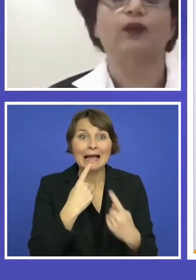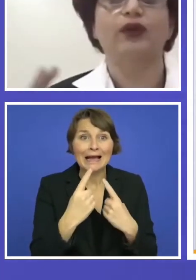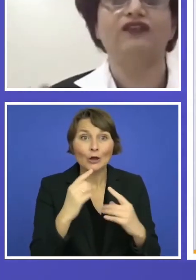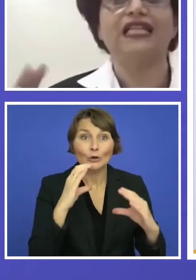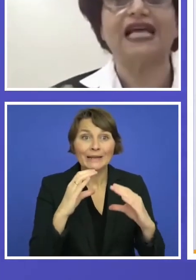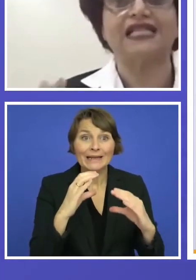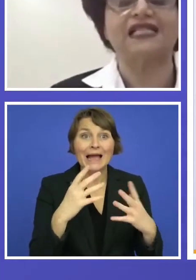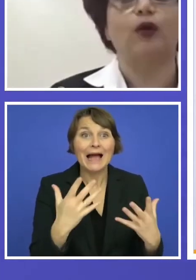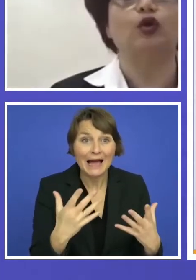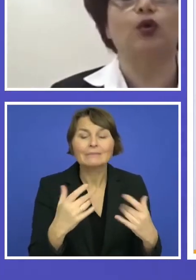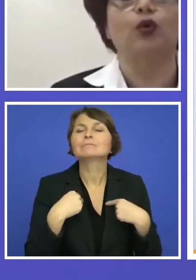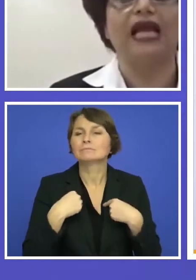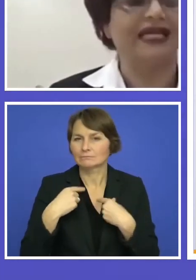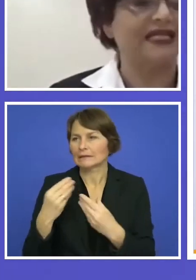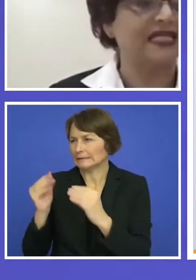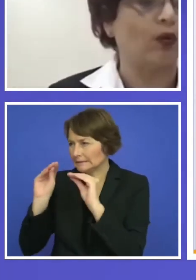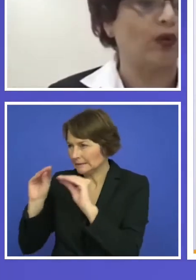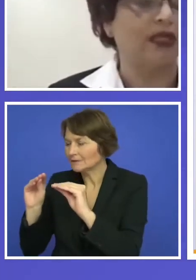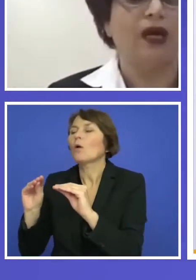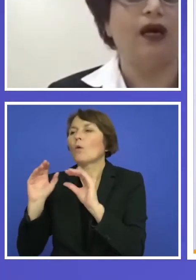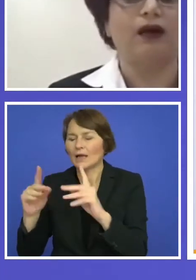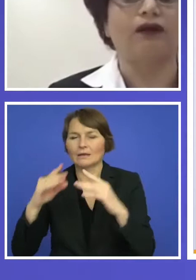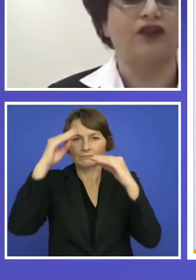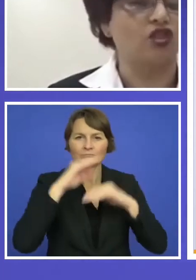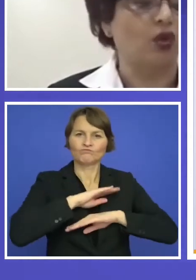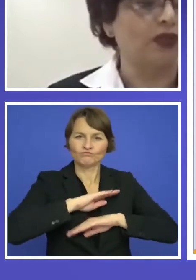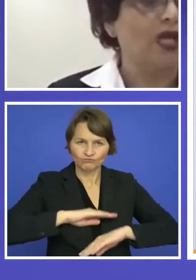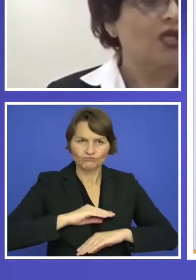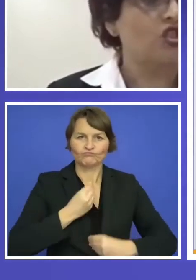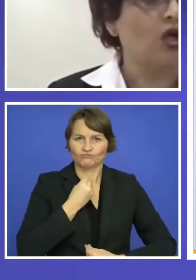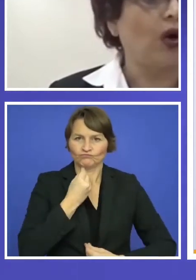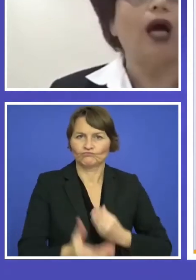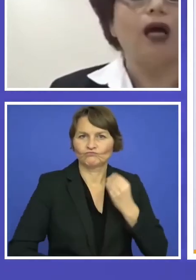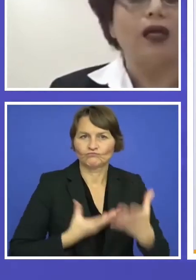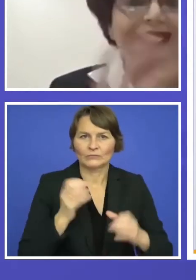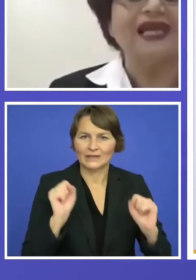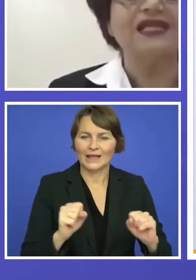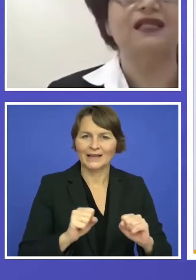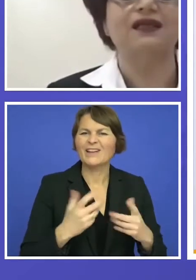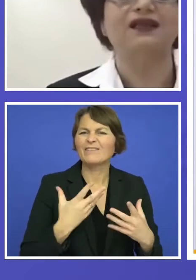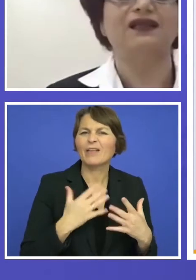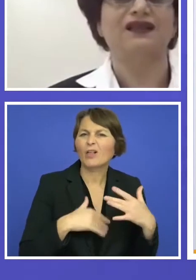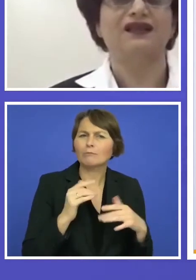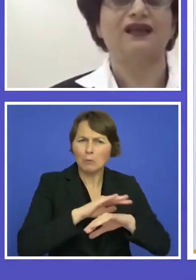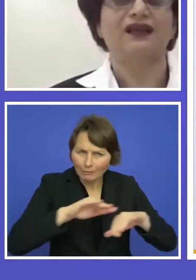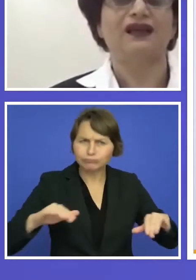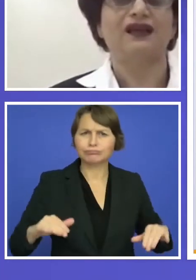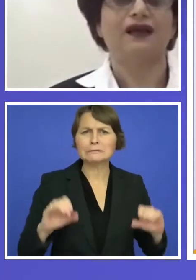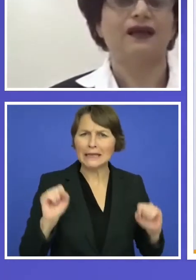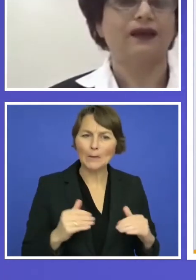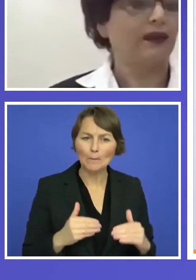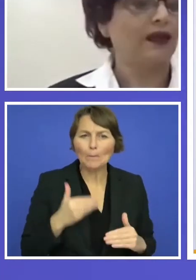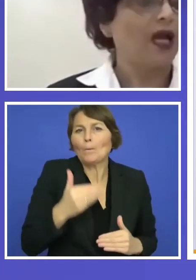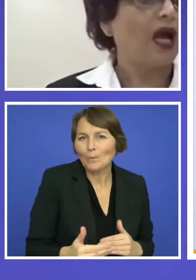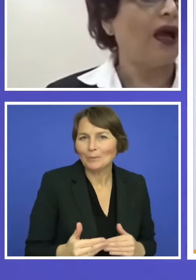where we feel that it's our cocoon and it's our comfort zone. So next.